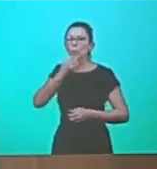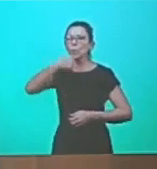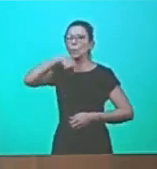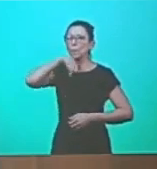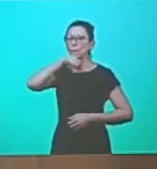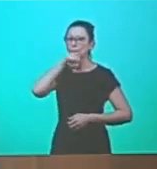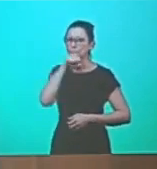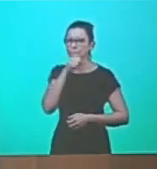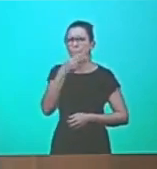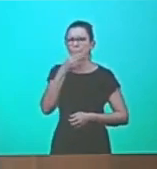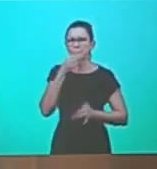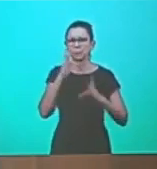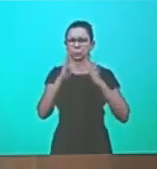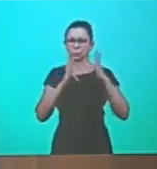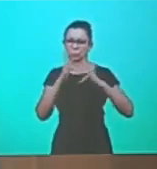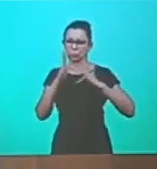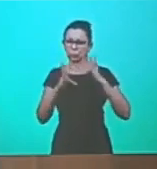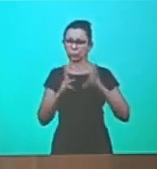And the father,